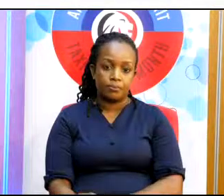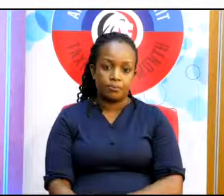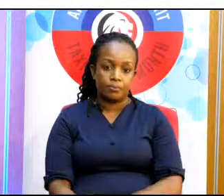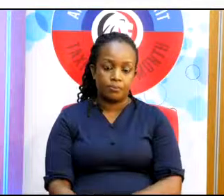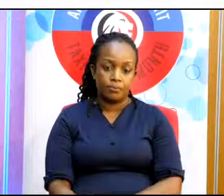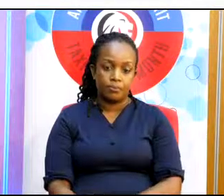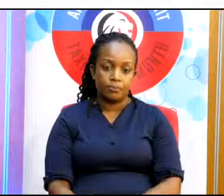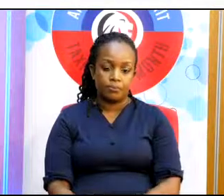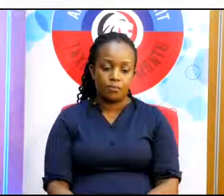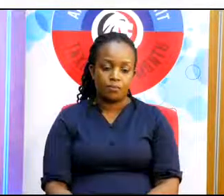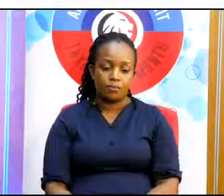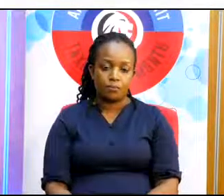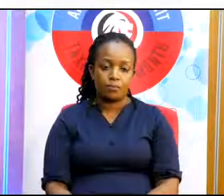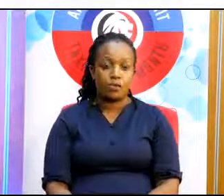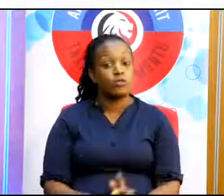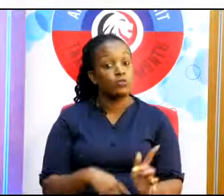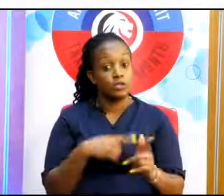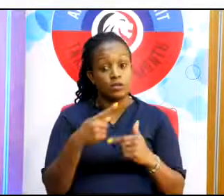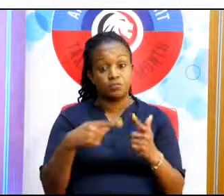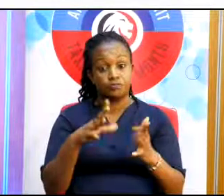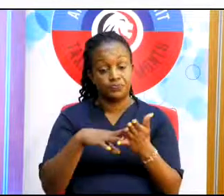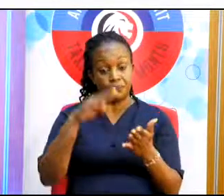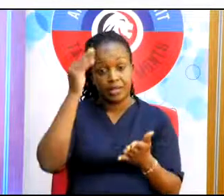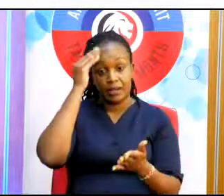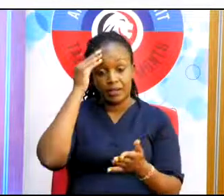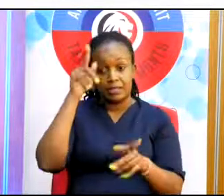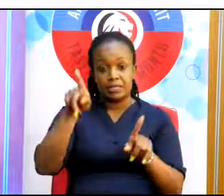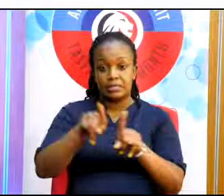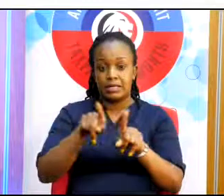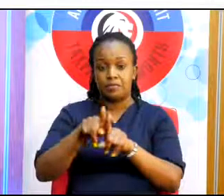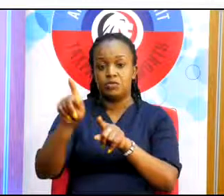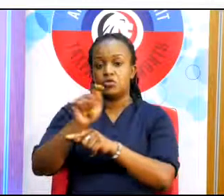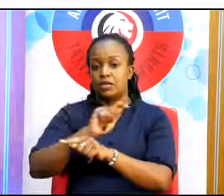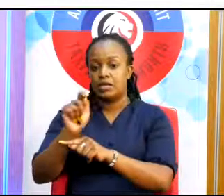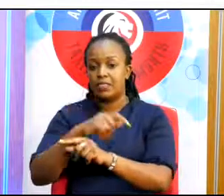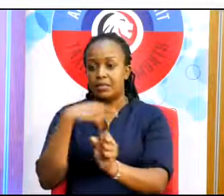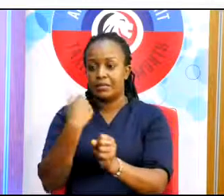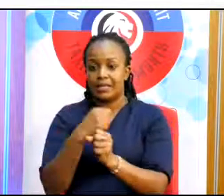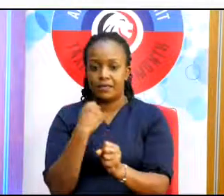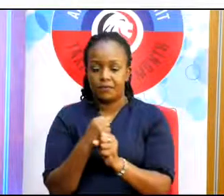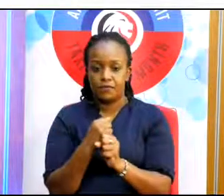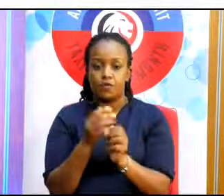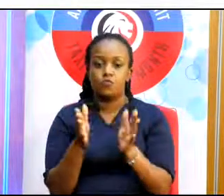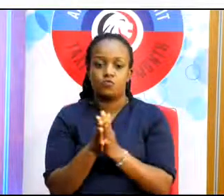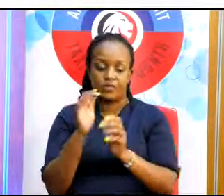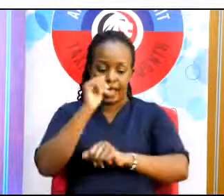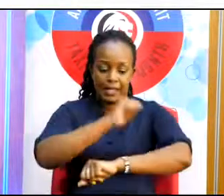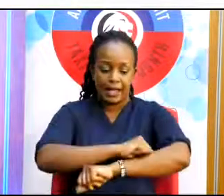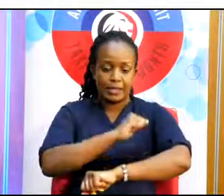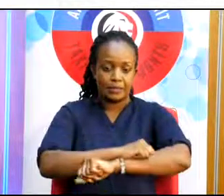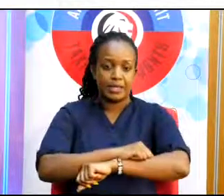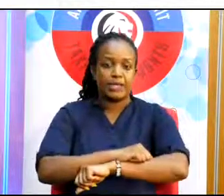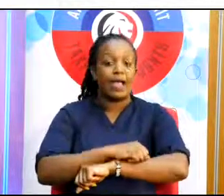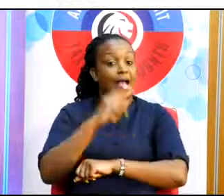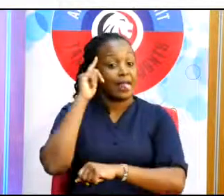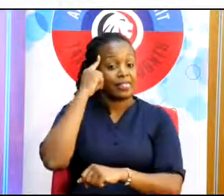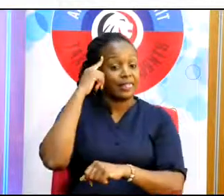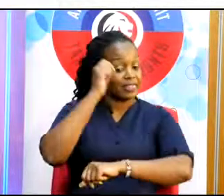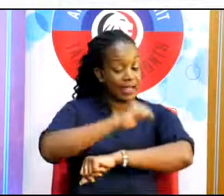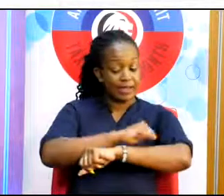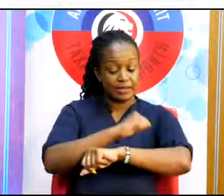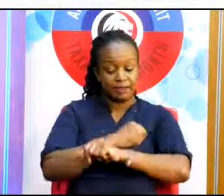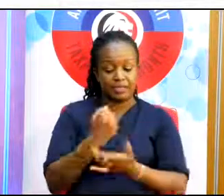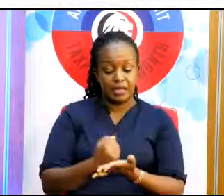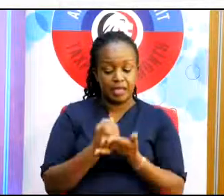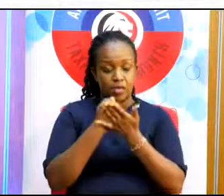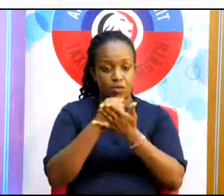We had to continue with our learning or training of our staff through our academy. I think our academy came in very handy, and it is one very, very